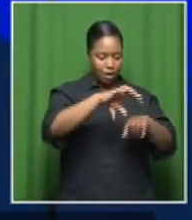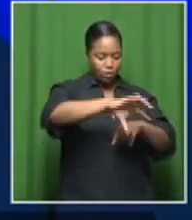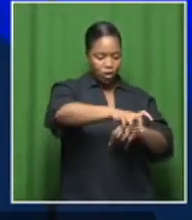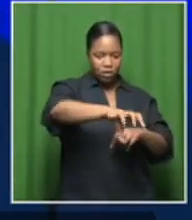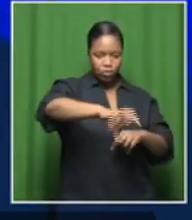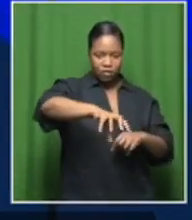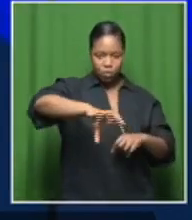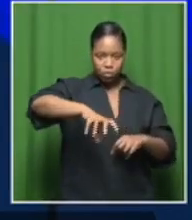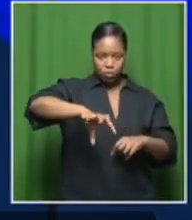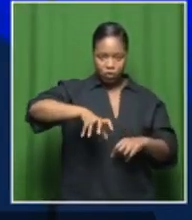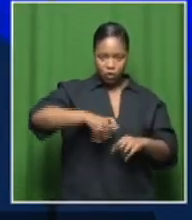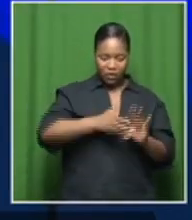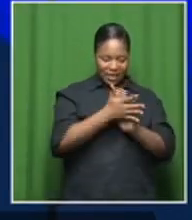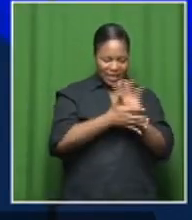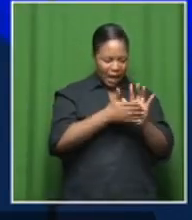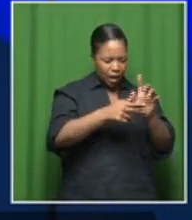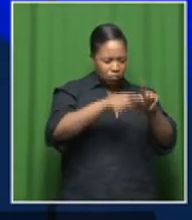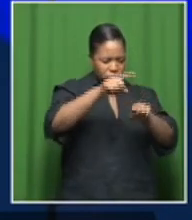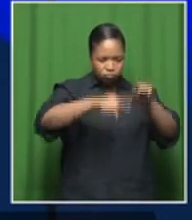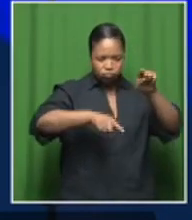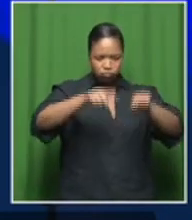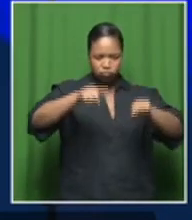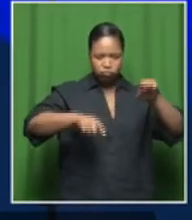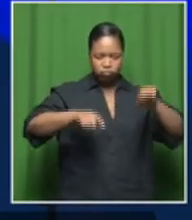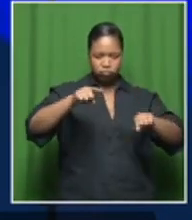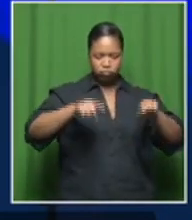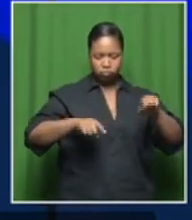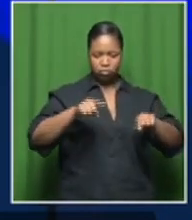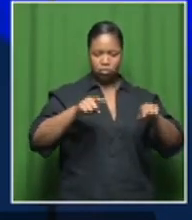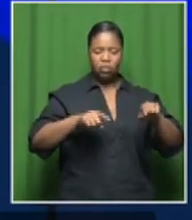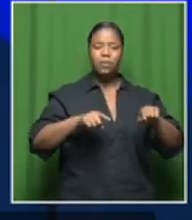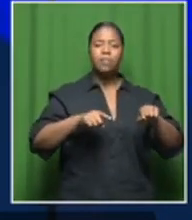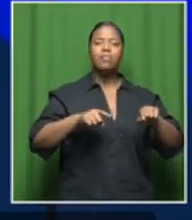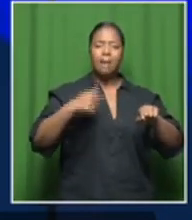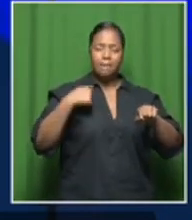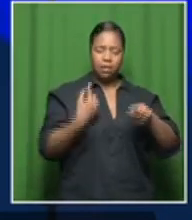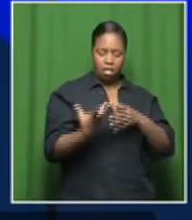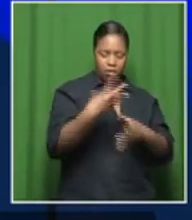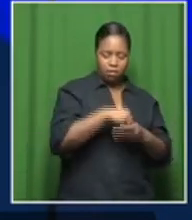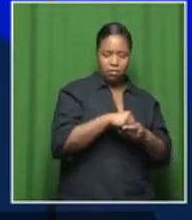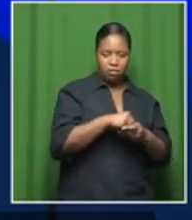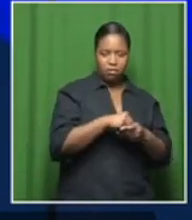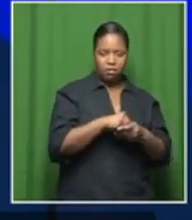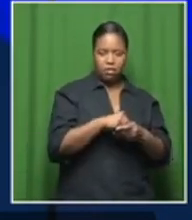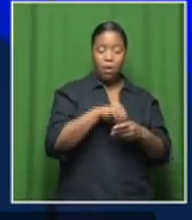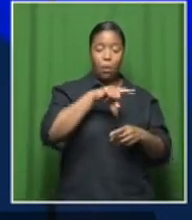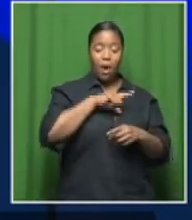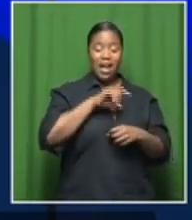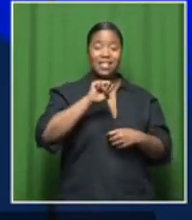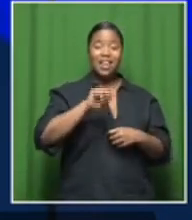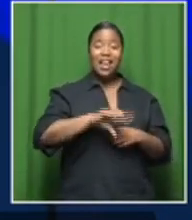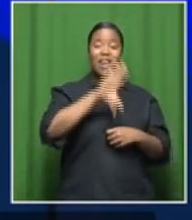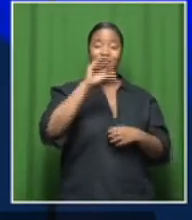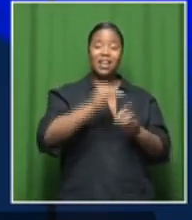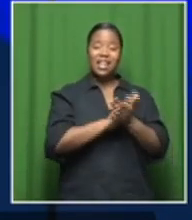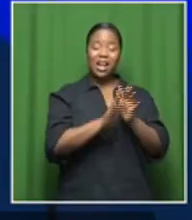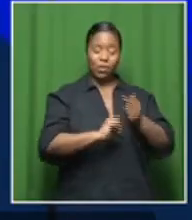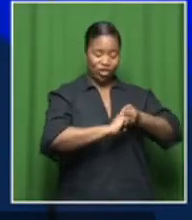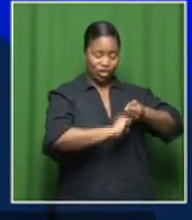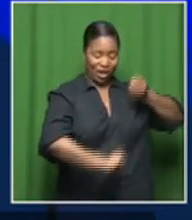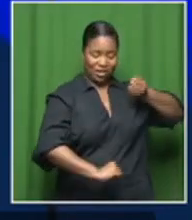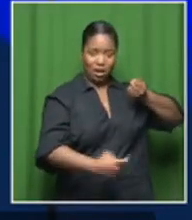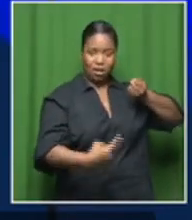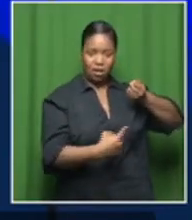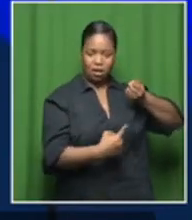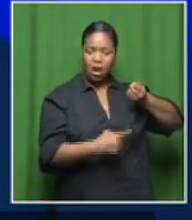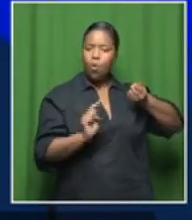as engineers, we are not solely responsible, because South African Sign Language Charter argues that nothing should